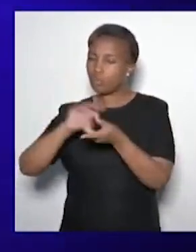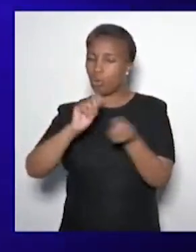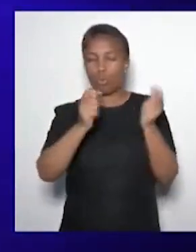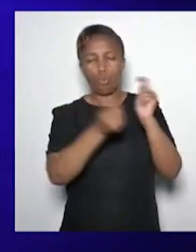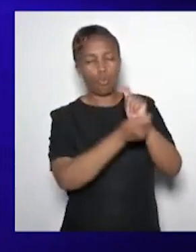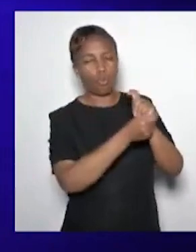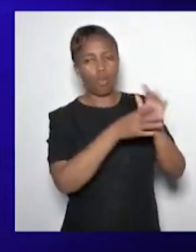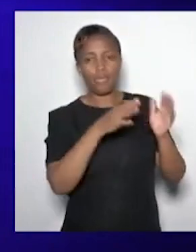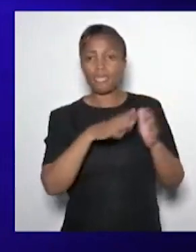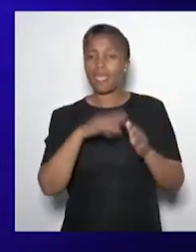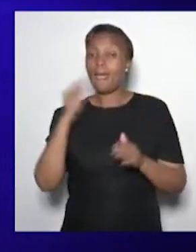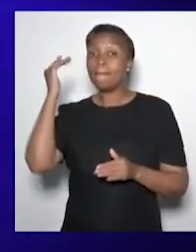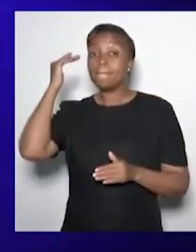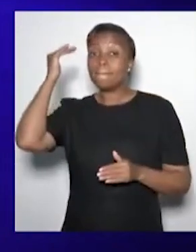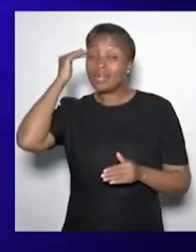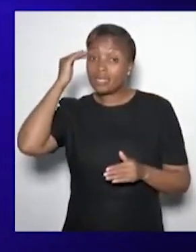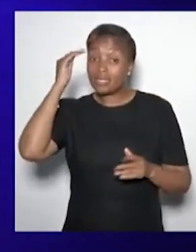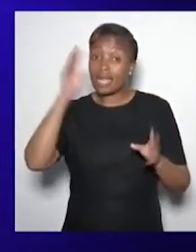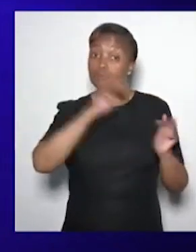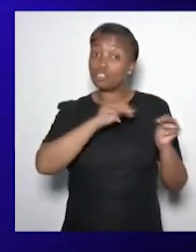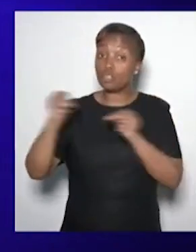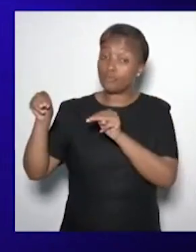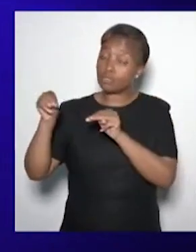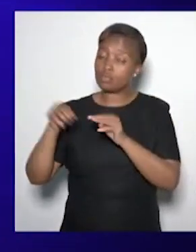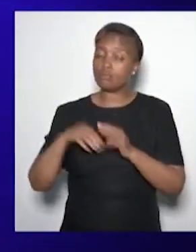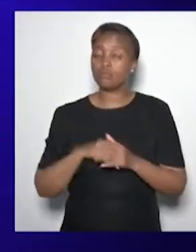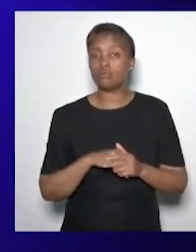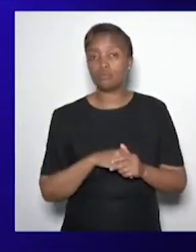us all say paradigm shift.